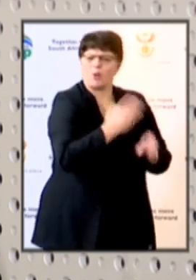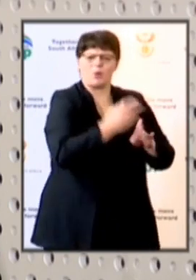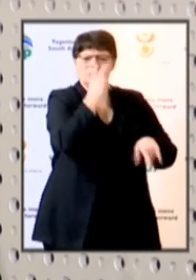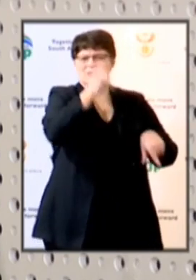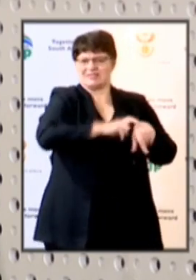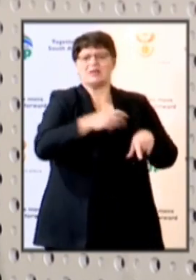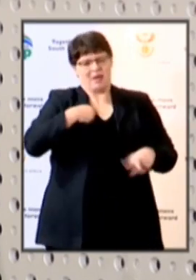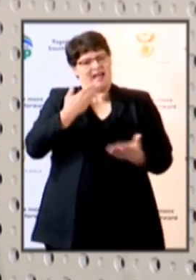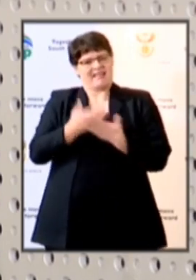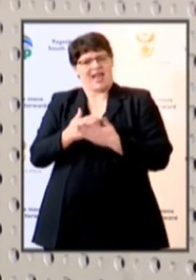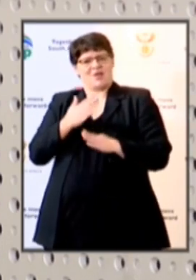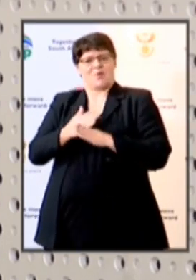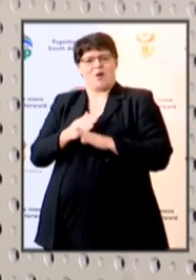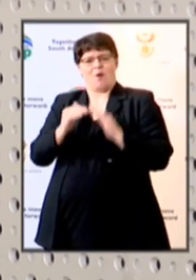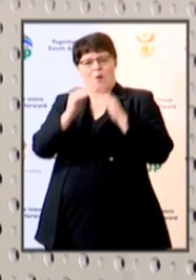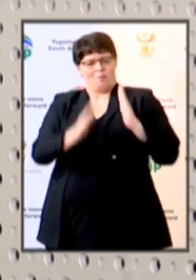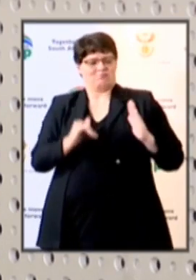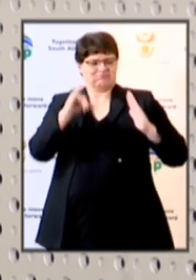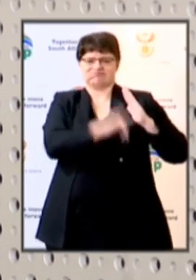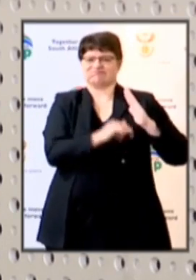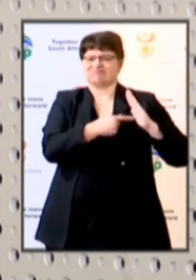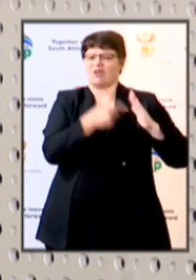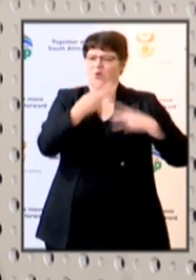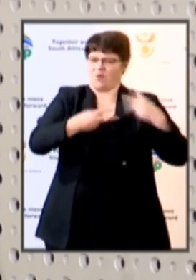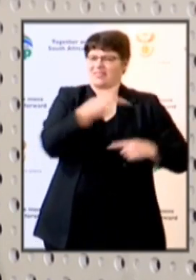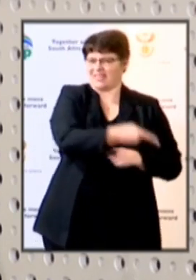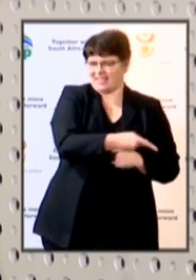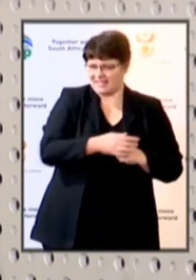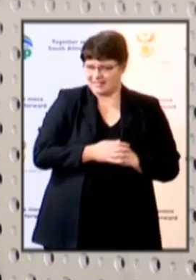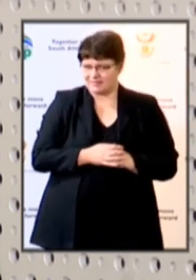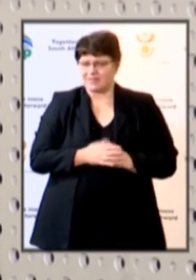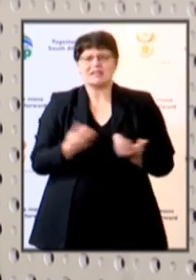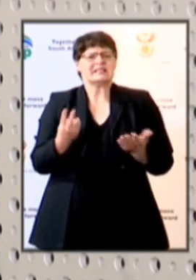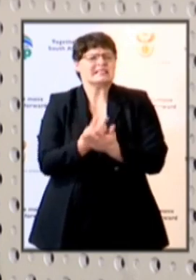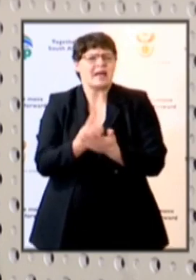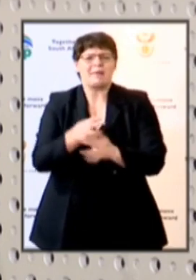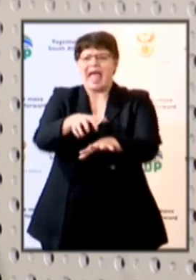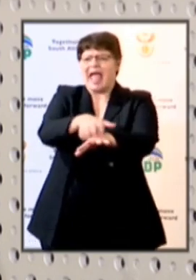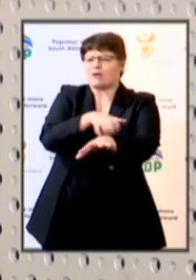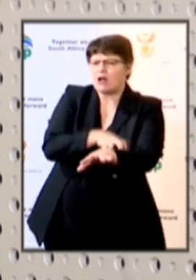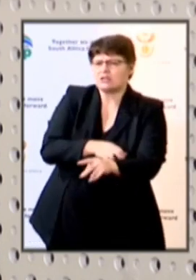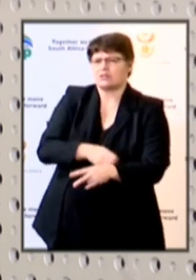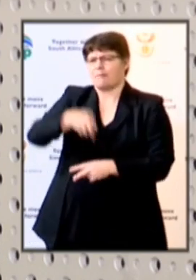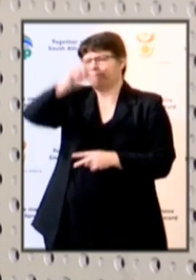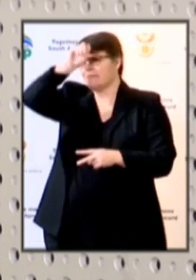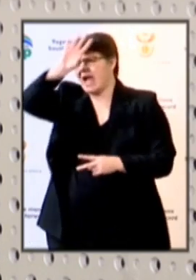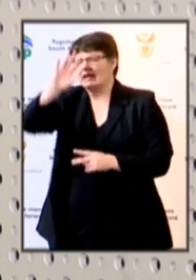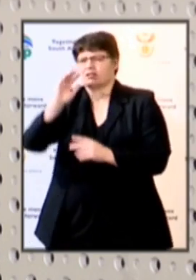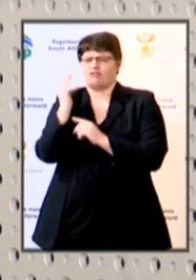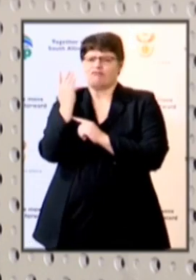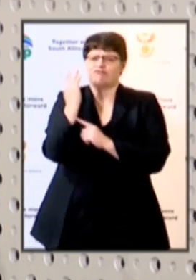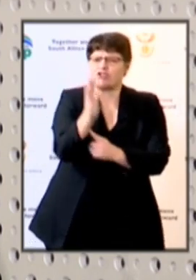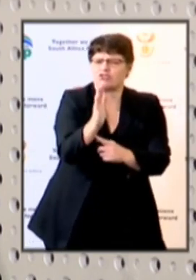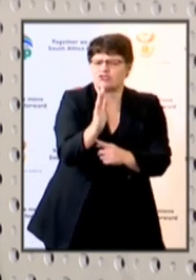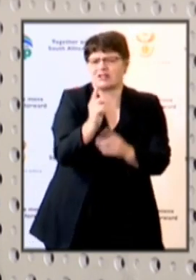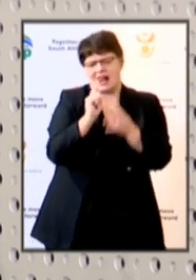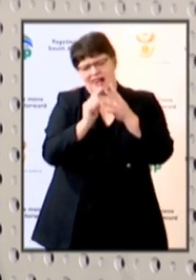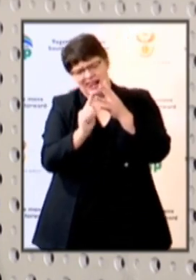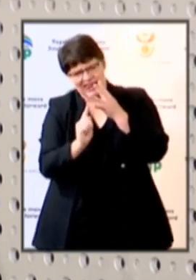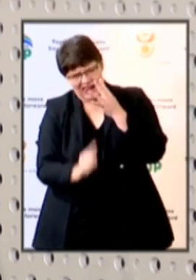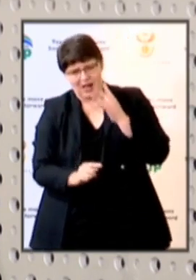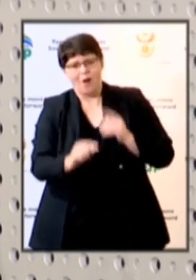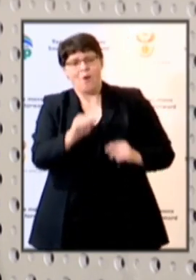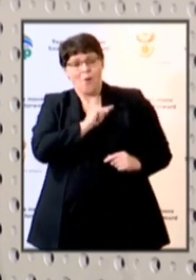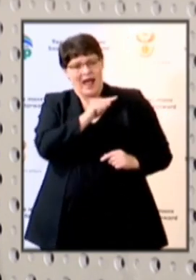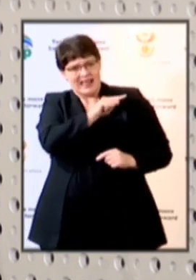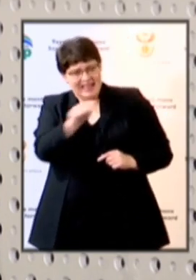As I indicated earlier, we're particularly focusing on primary sectors like agriculture and mining, forestry and so on, because they